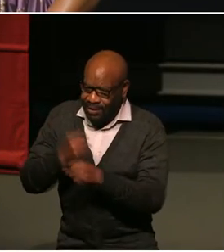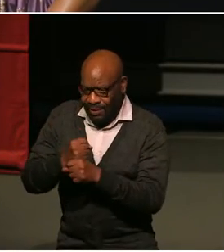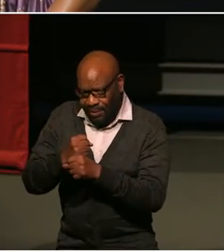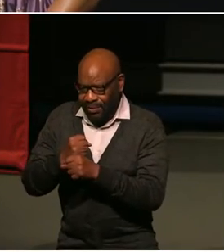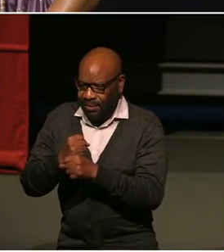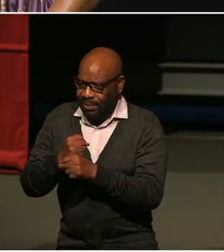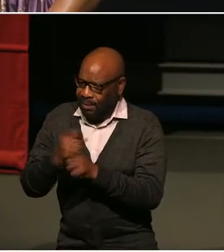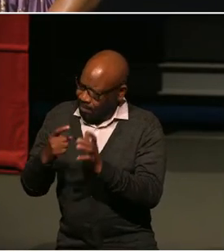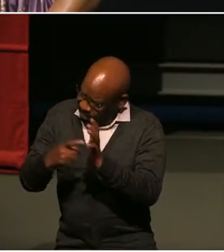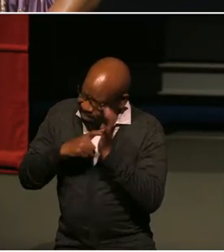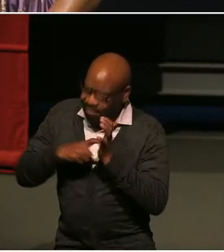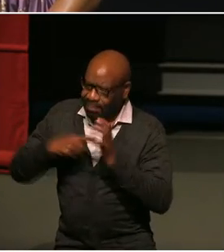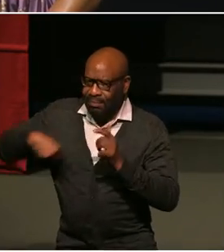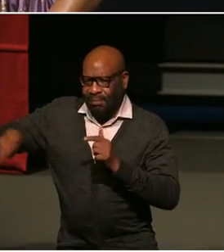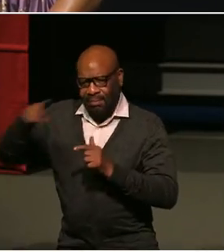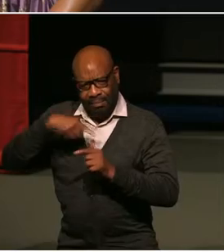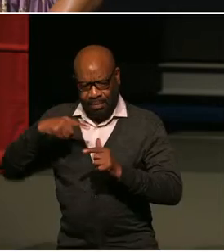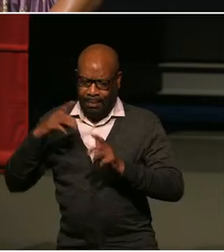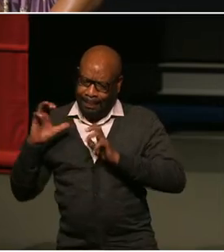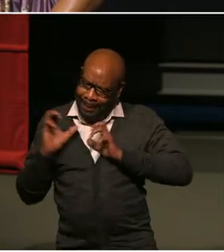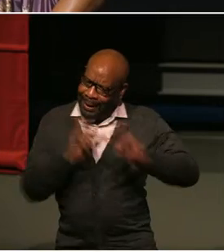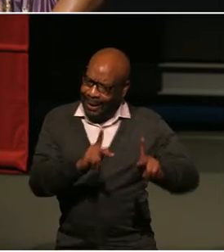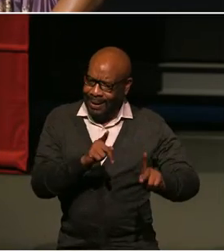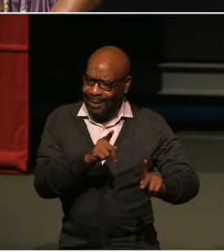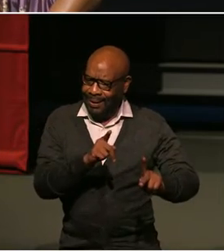We're here to stay. This was Sasha's night.